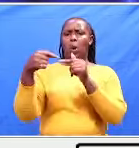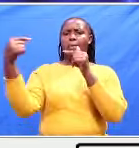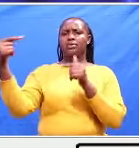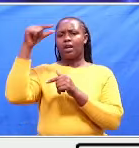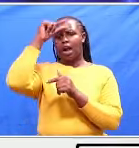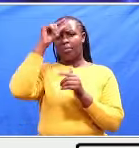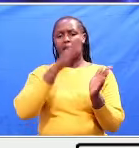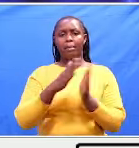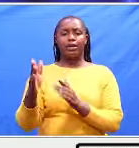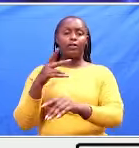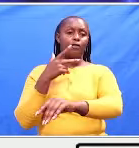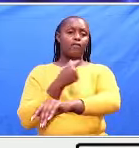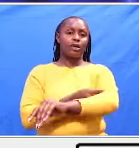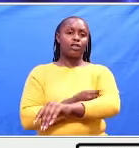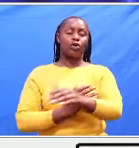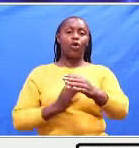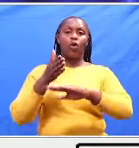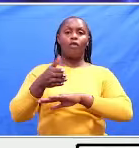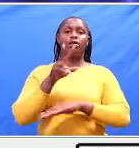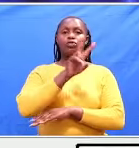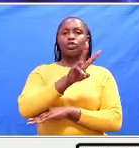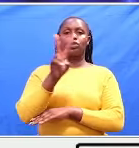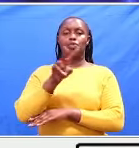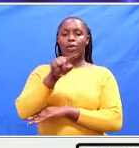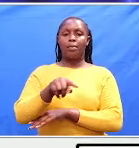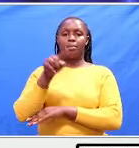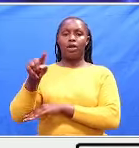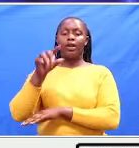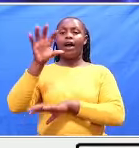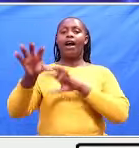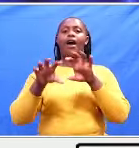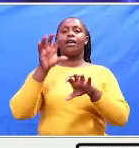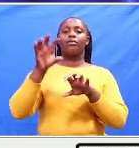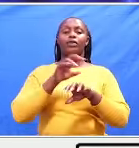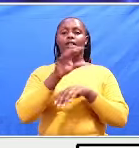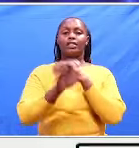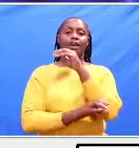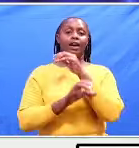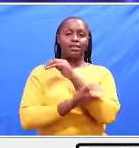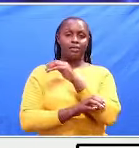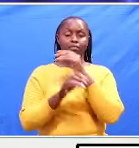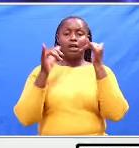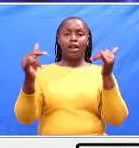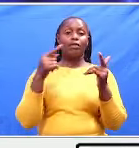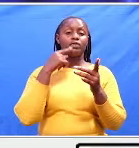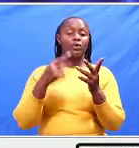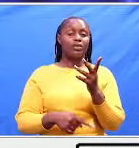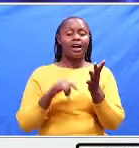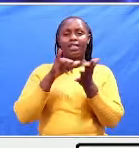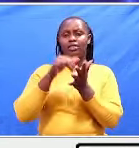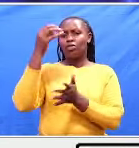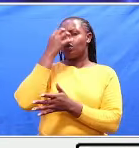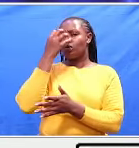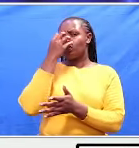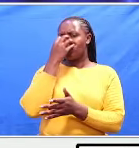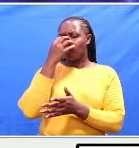plan to vaccinate over 22 million livestock nationwide. Now, Musyoka claims President Ruto's regime is pushing a